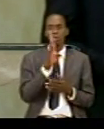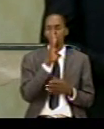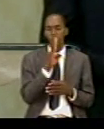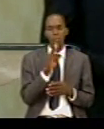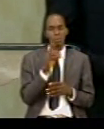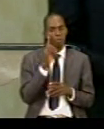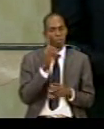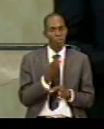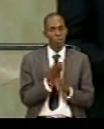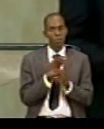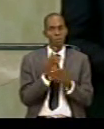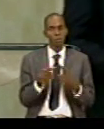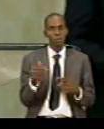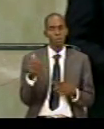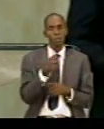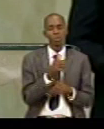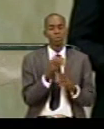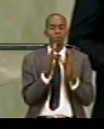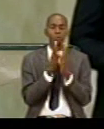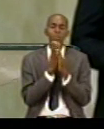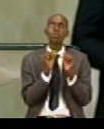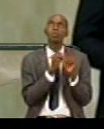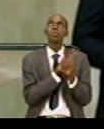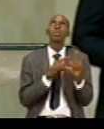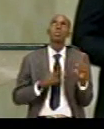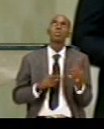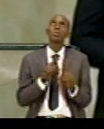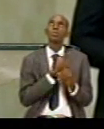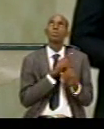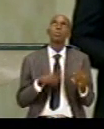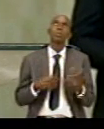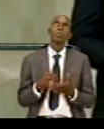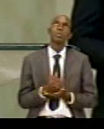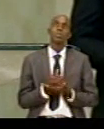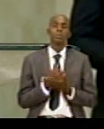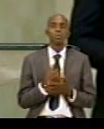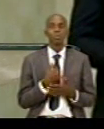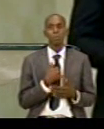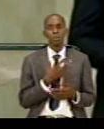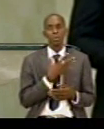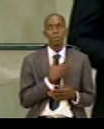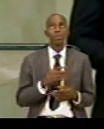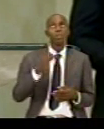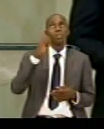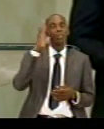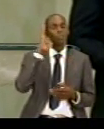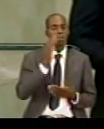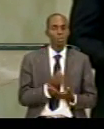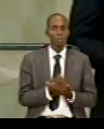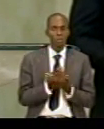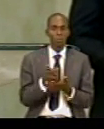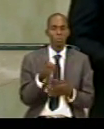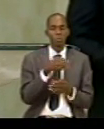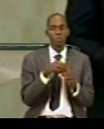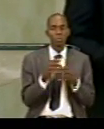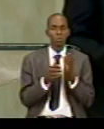the name of the Lord. Lord, help me. And He will help you.